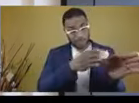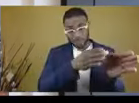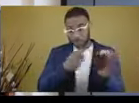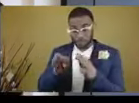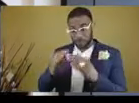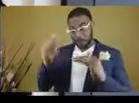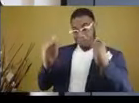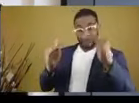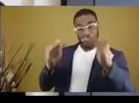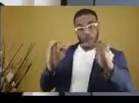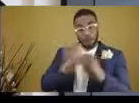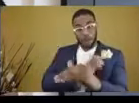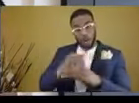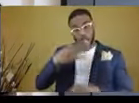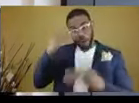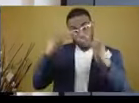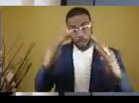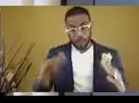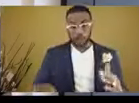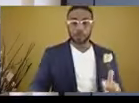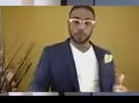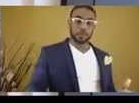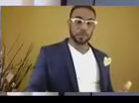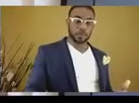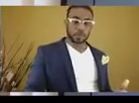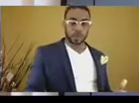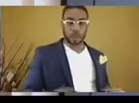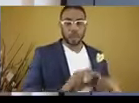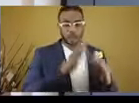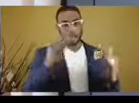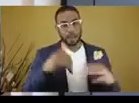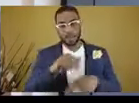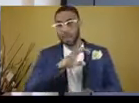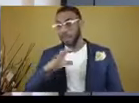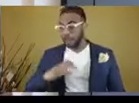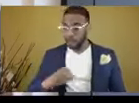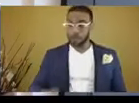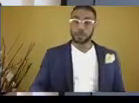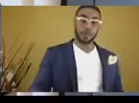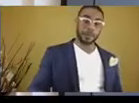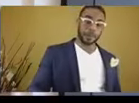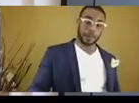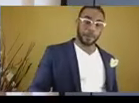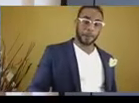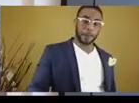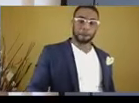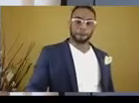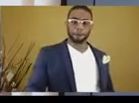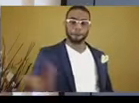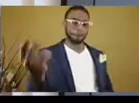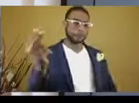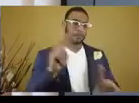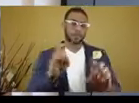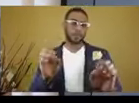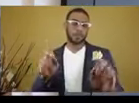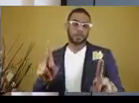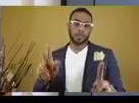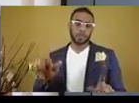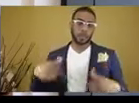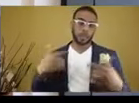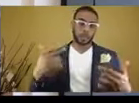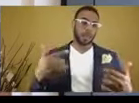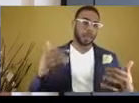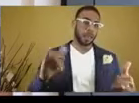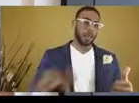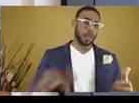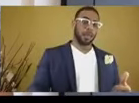of power in the White House and obviously now also in Congress, what's your view of the opportunity that's ahead